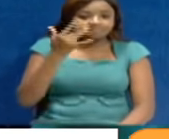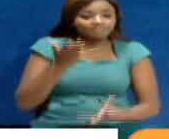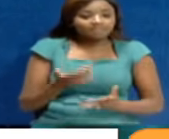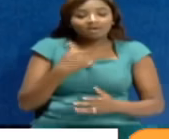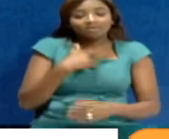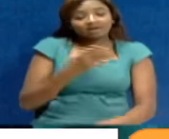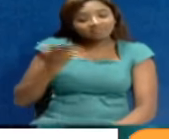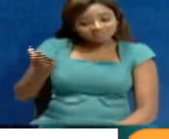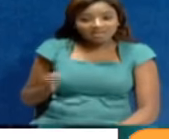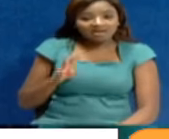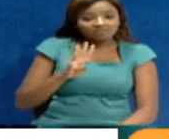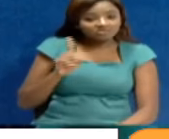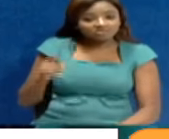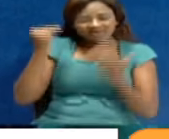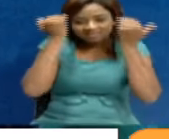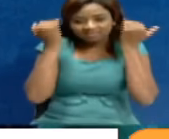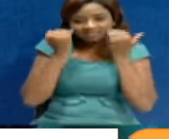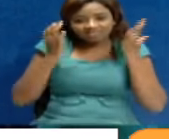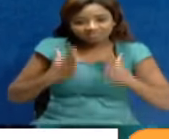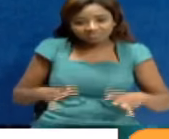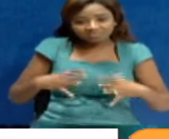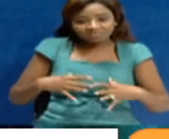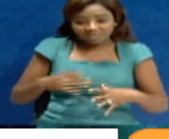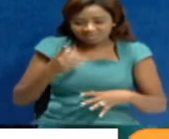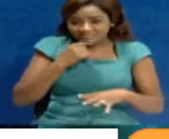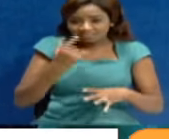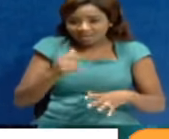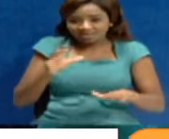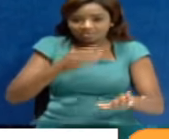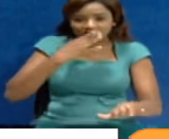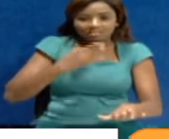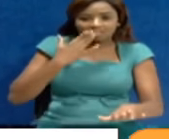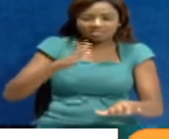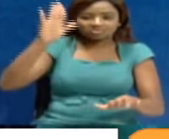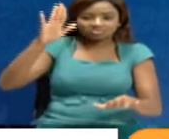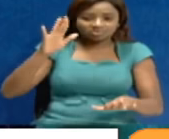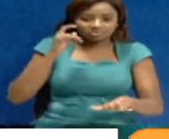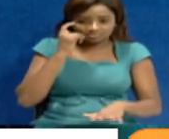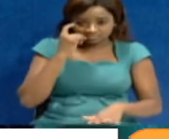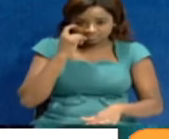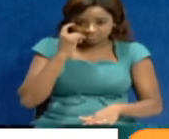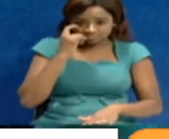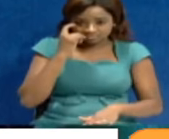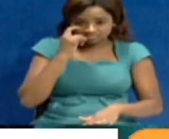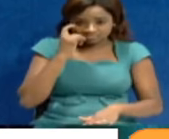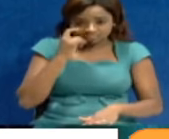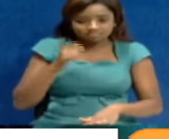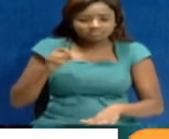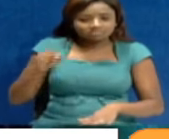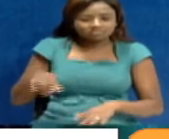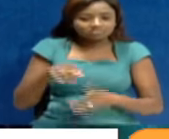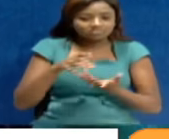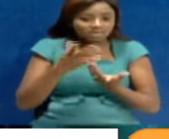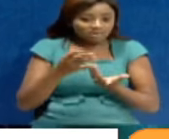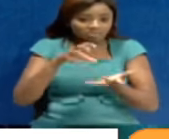judges that remain unsworn. Now there are 40. We have this judgment that has declared the position of Chief